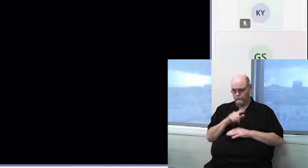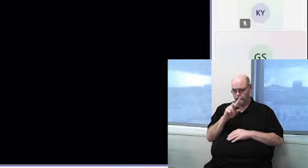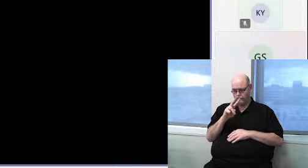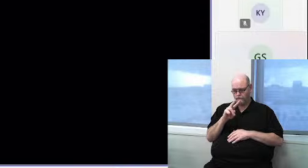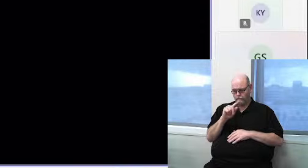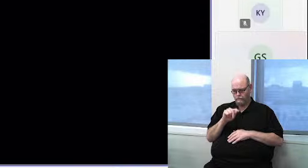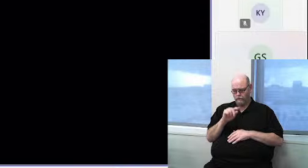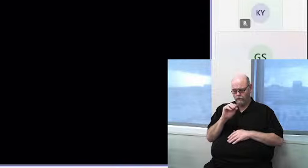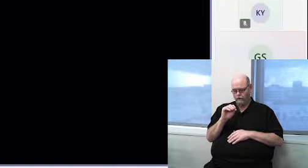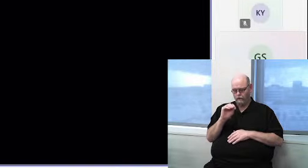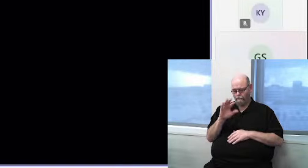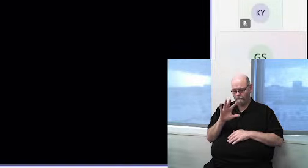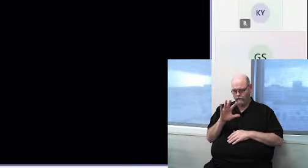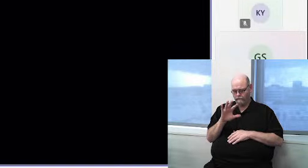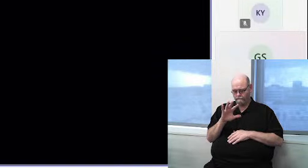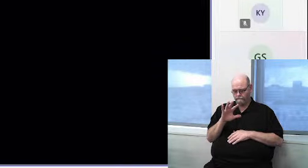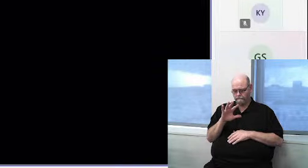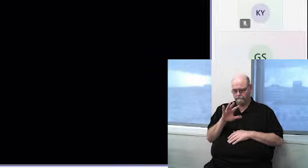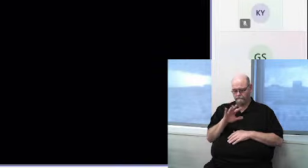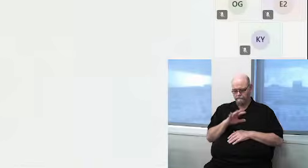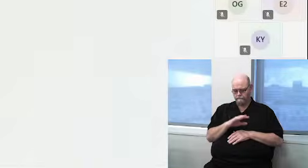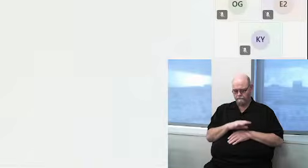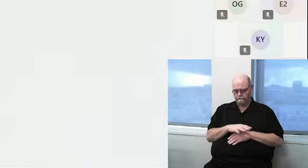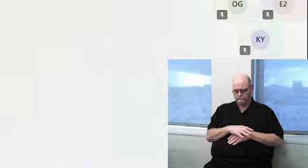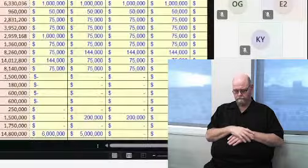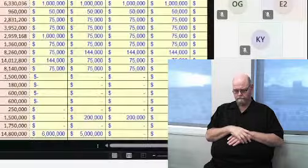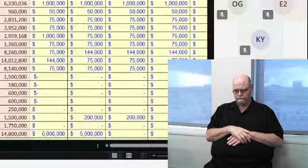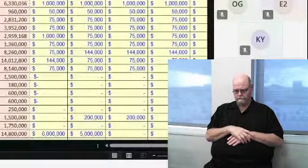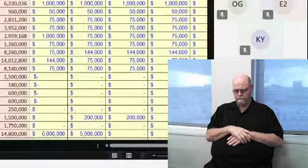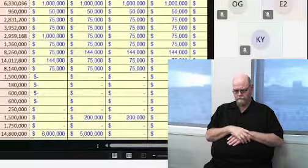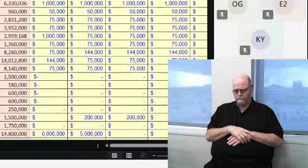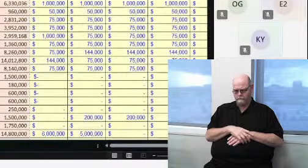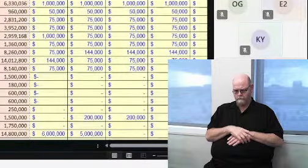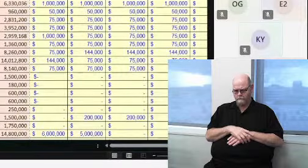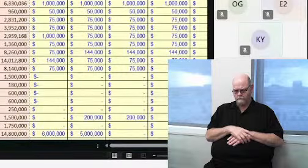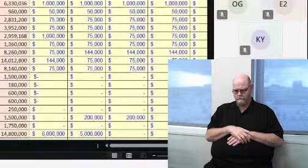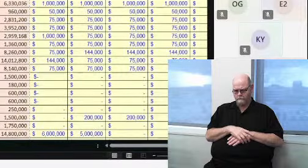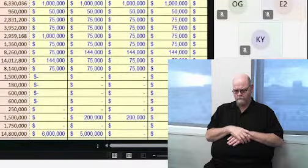Okay, 2.05. 2.05, please.